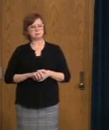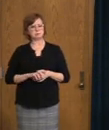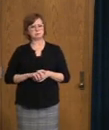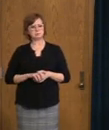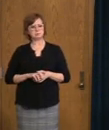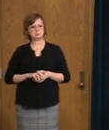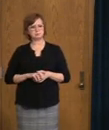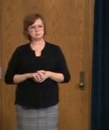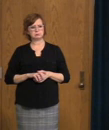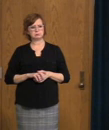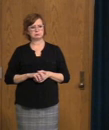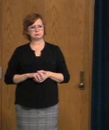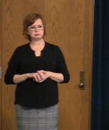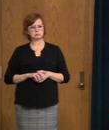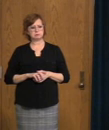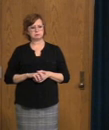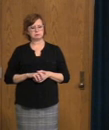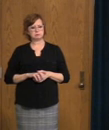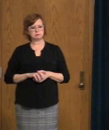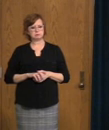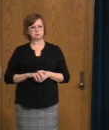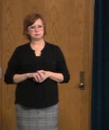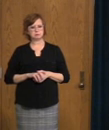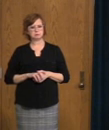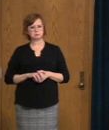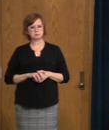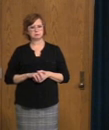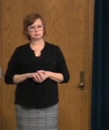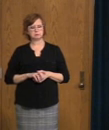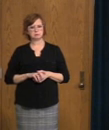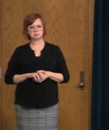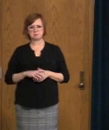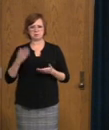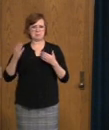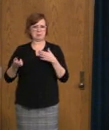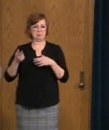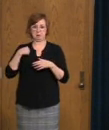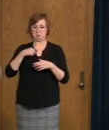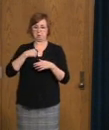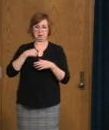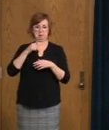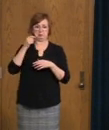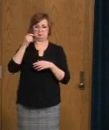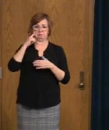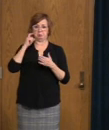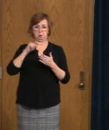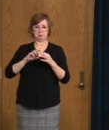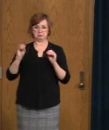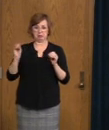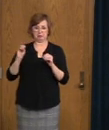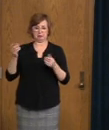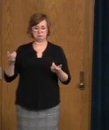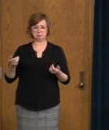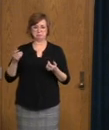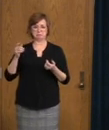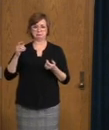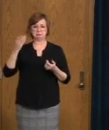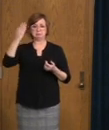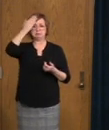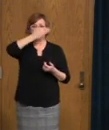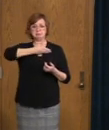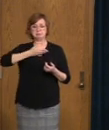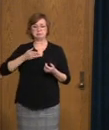reduction in those services, there's really there may not be an obvious impact to patients and clients that are accessing those